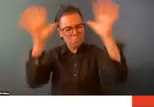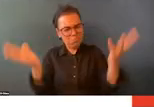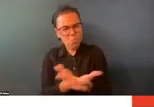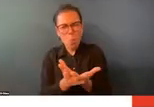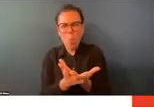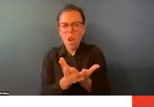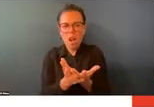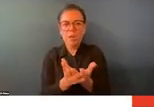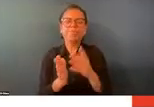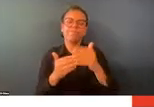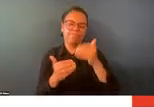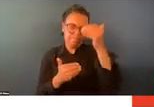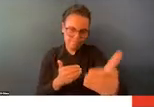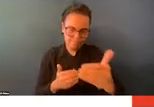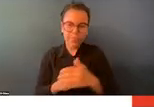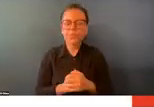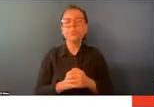please.